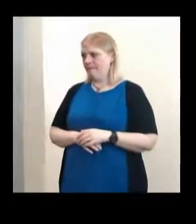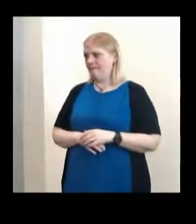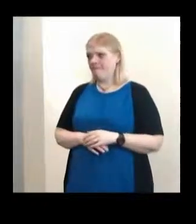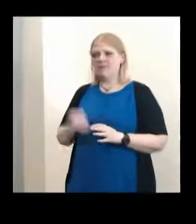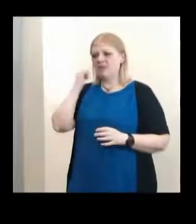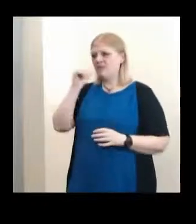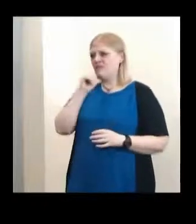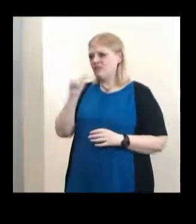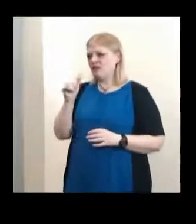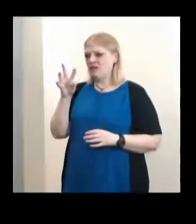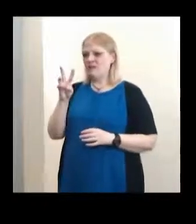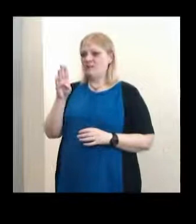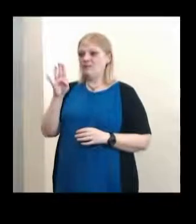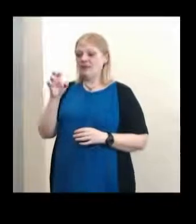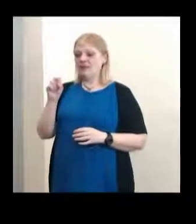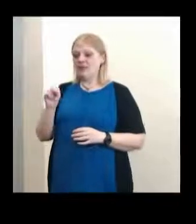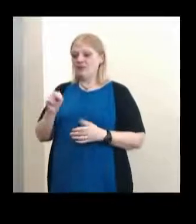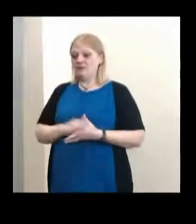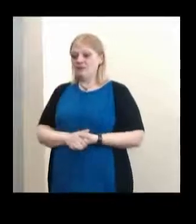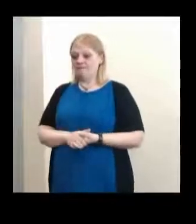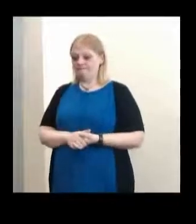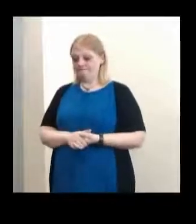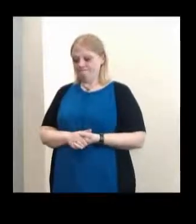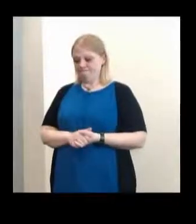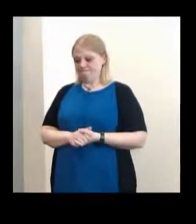If not, WBEN?